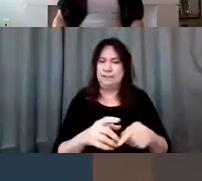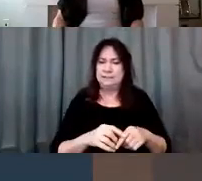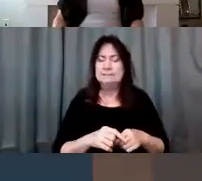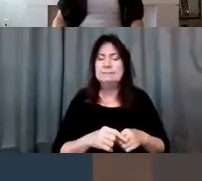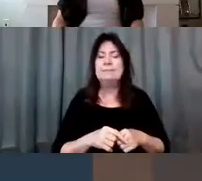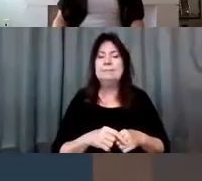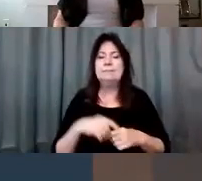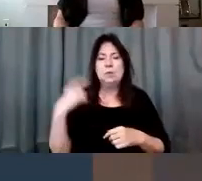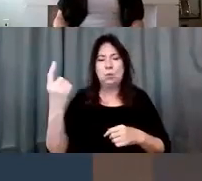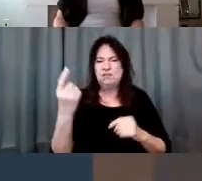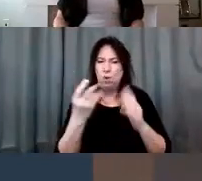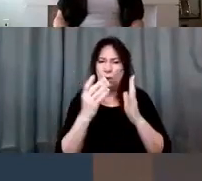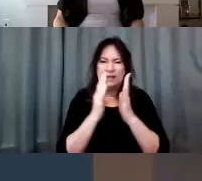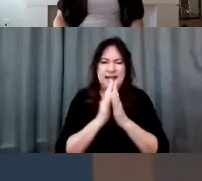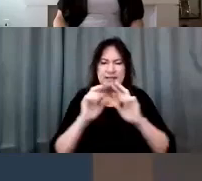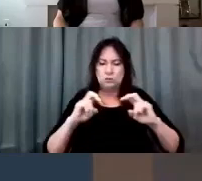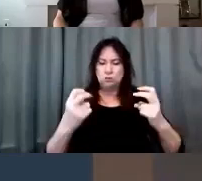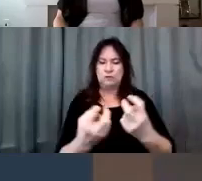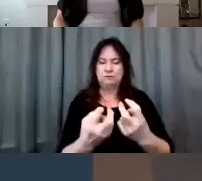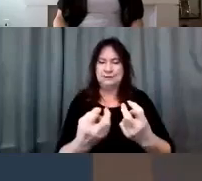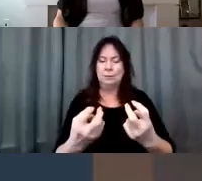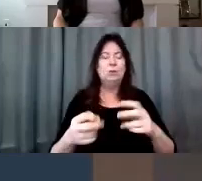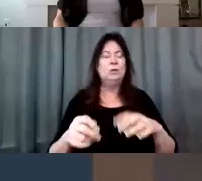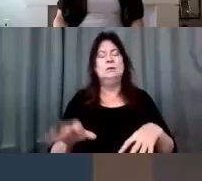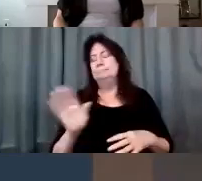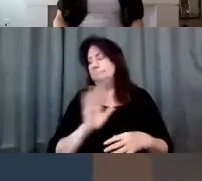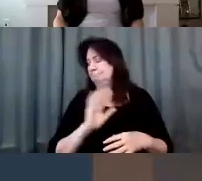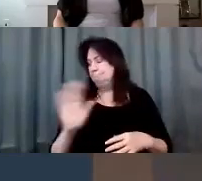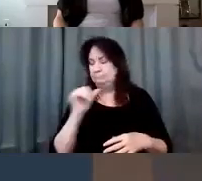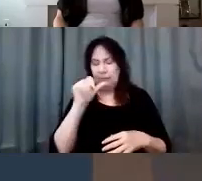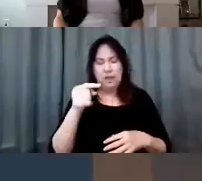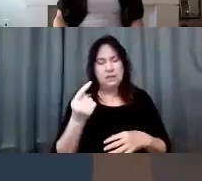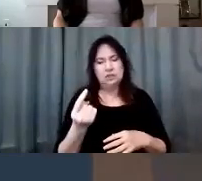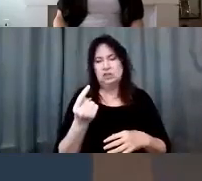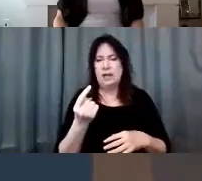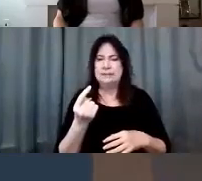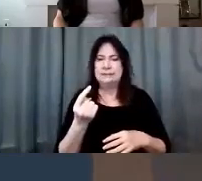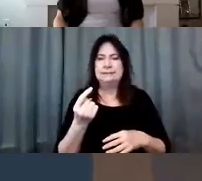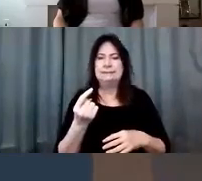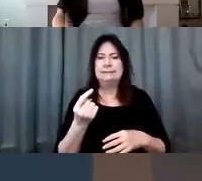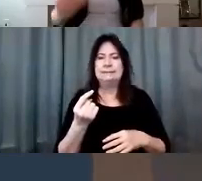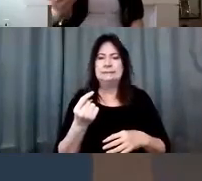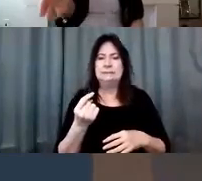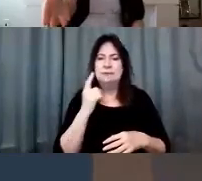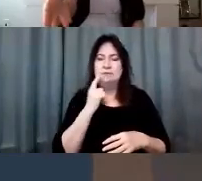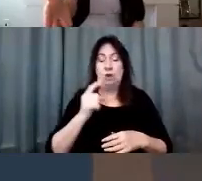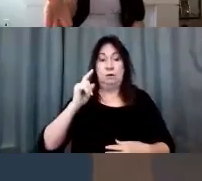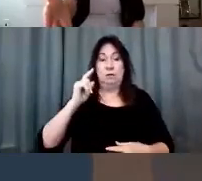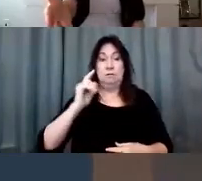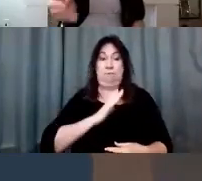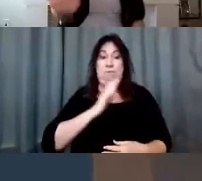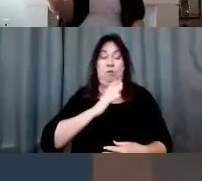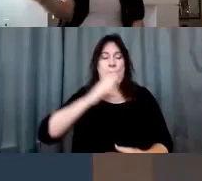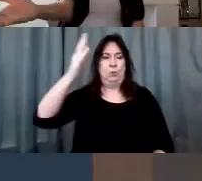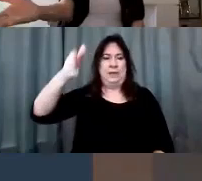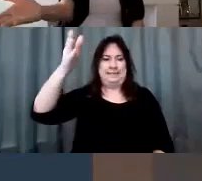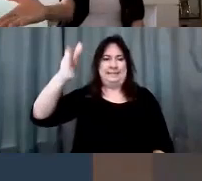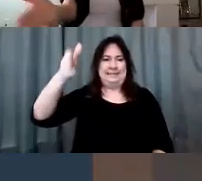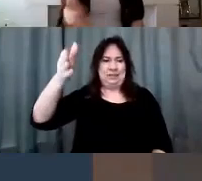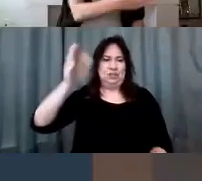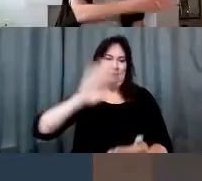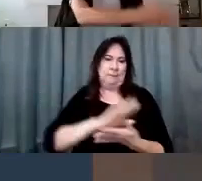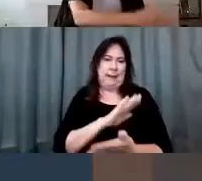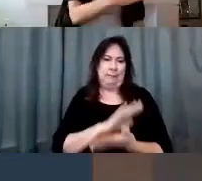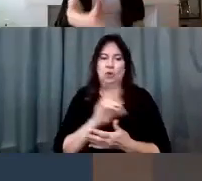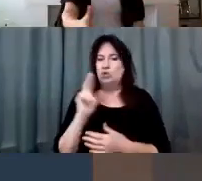always asked that roundtables not be just a shoe in for a formal presentation of a paper. It's